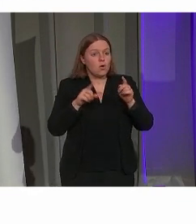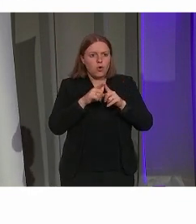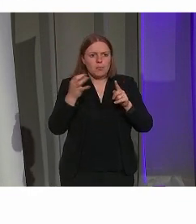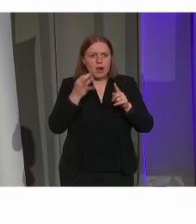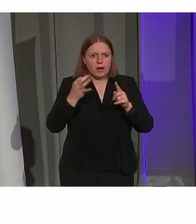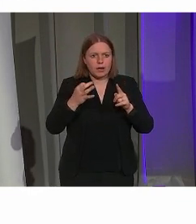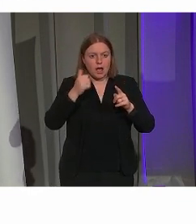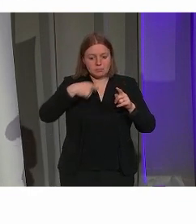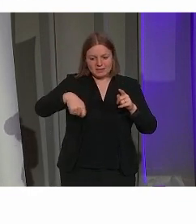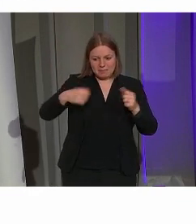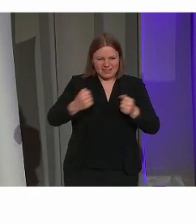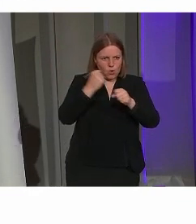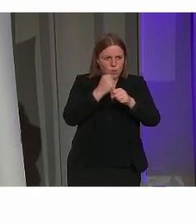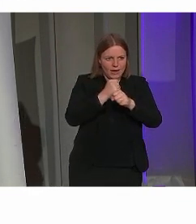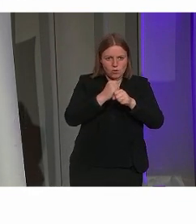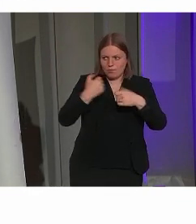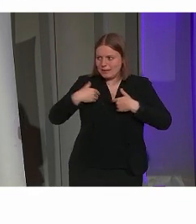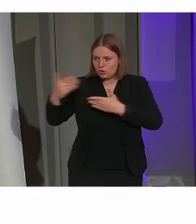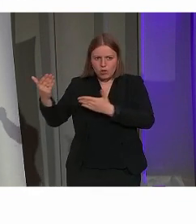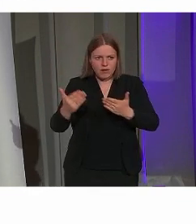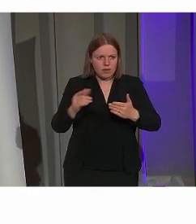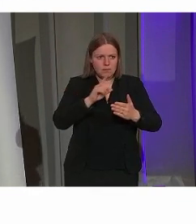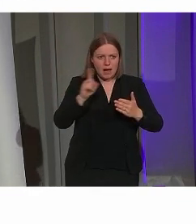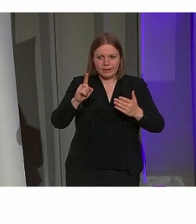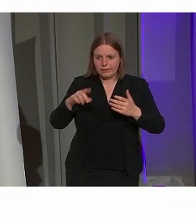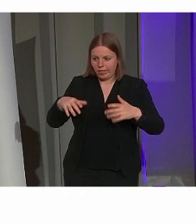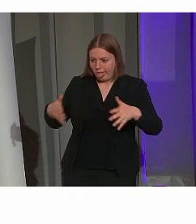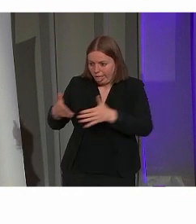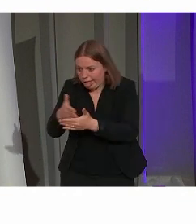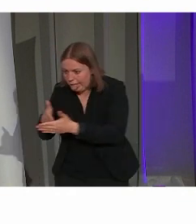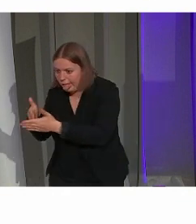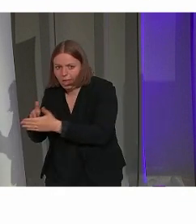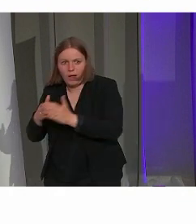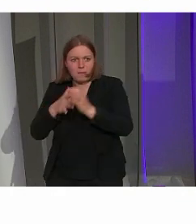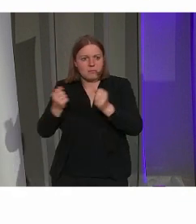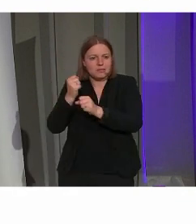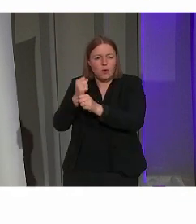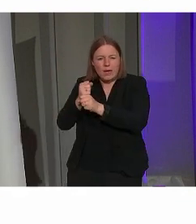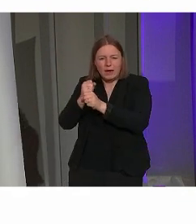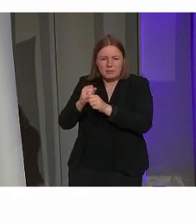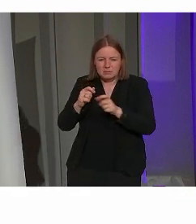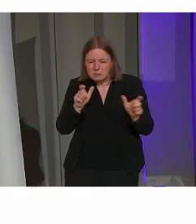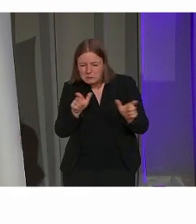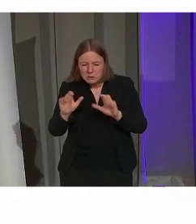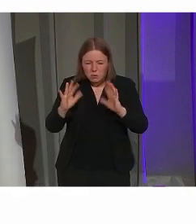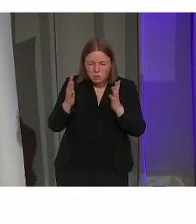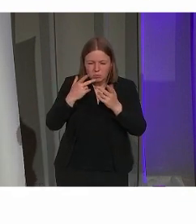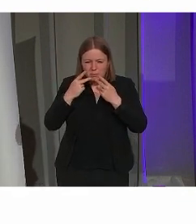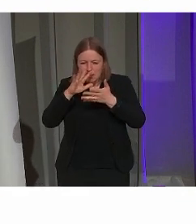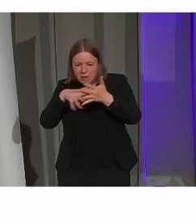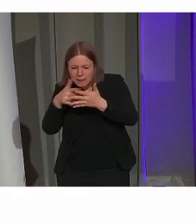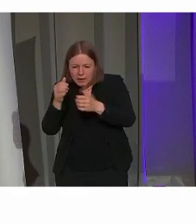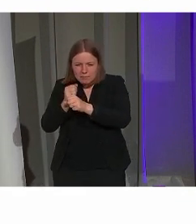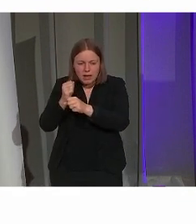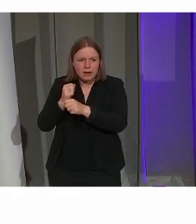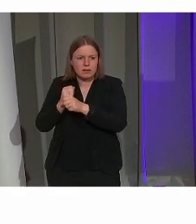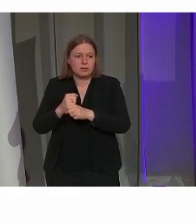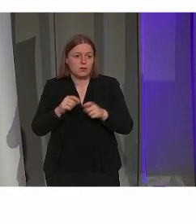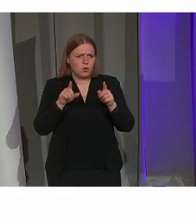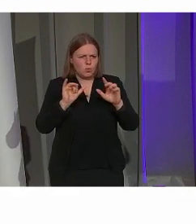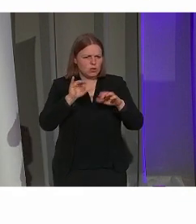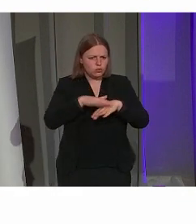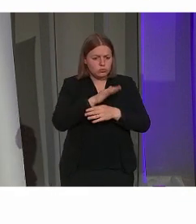process. Access works included the insertion of lift, accessible toilets, widening doorways,